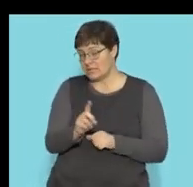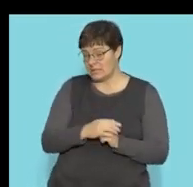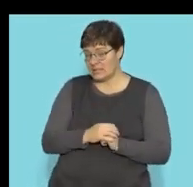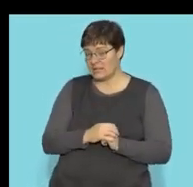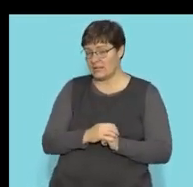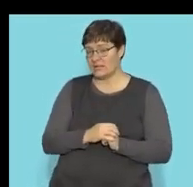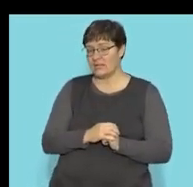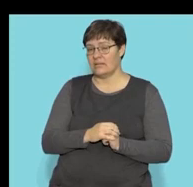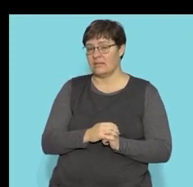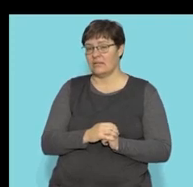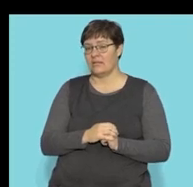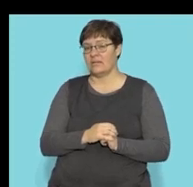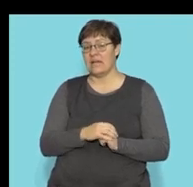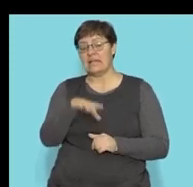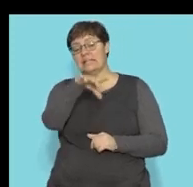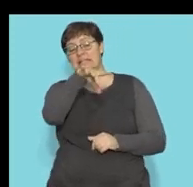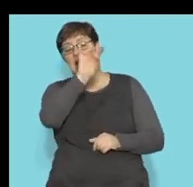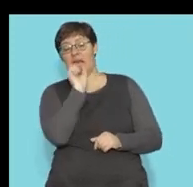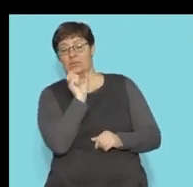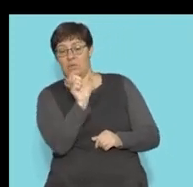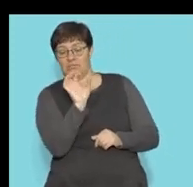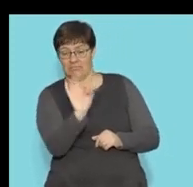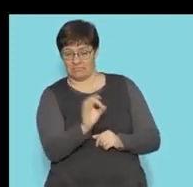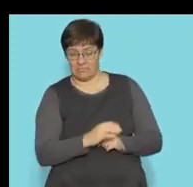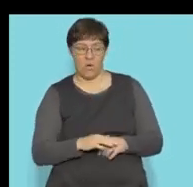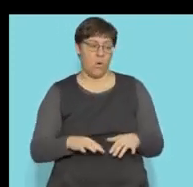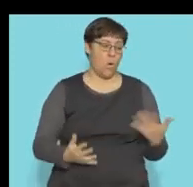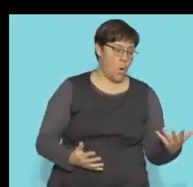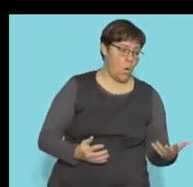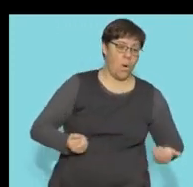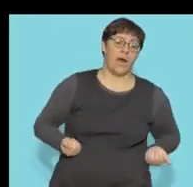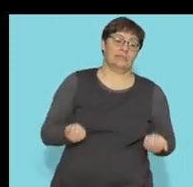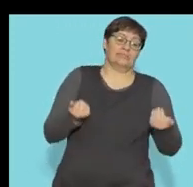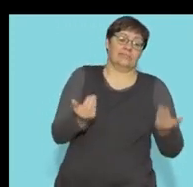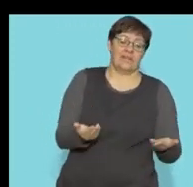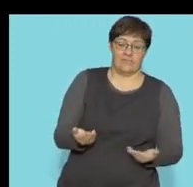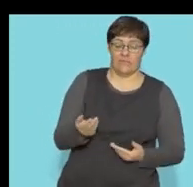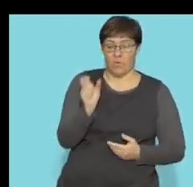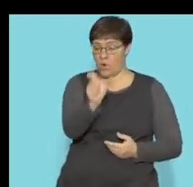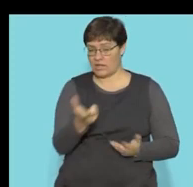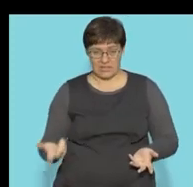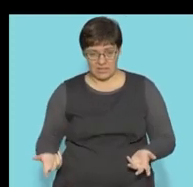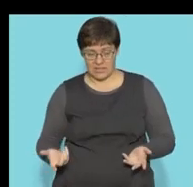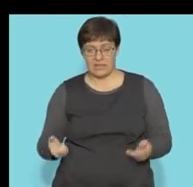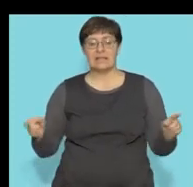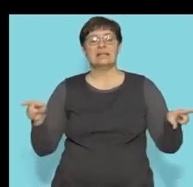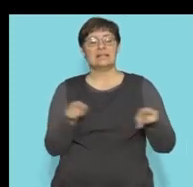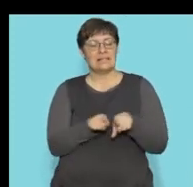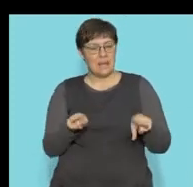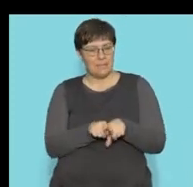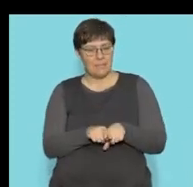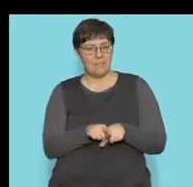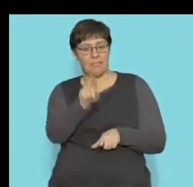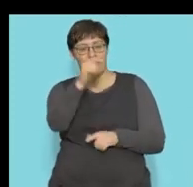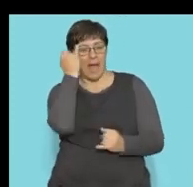just select a word or supply a word. You're going to have to start putting your